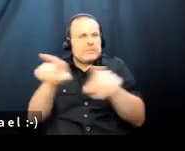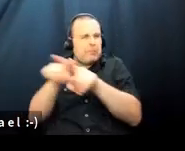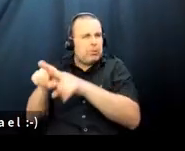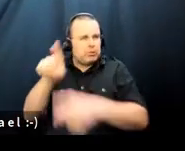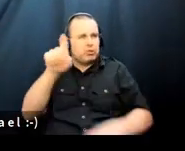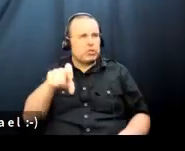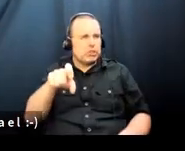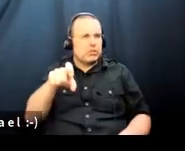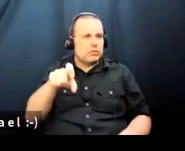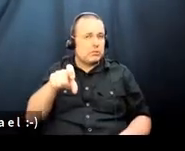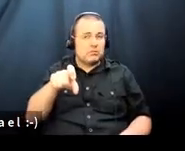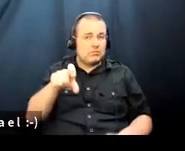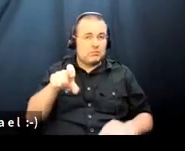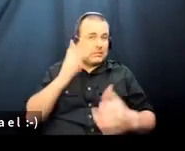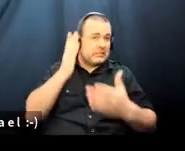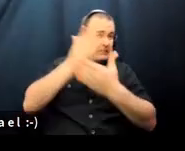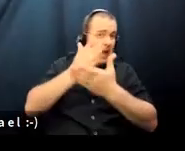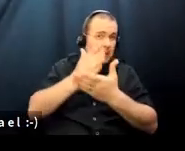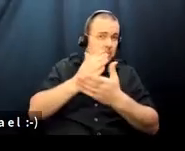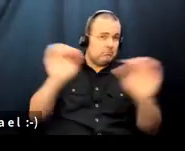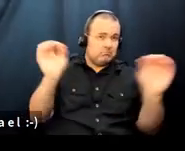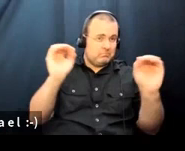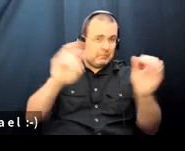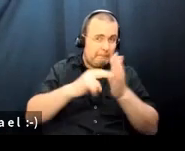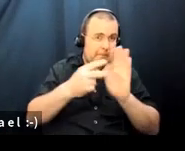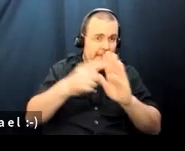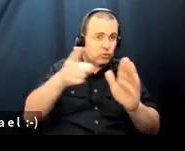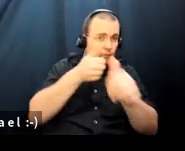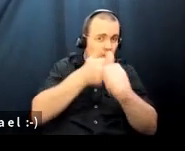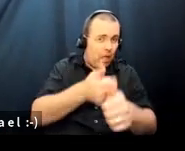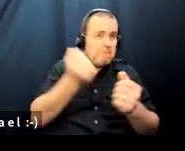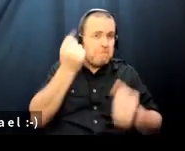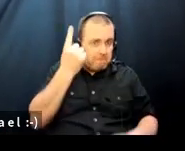Okay, nobody's stopping me, so I assume you're all okay and following me.